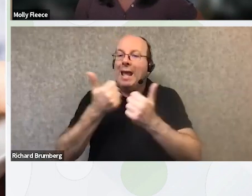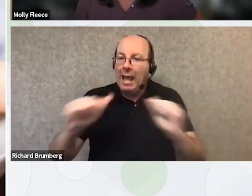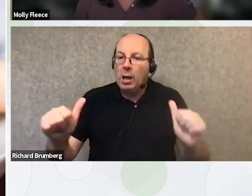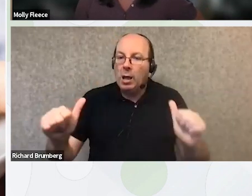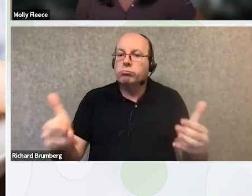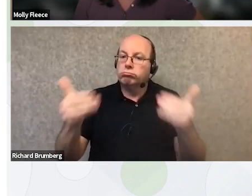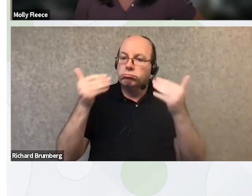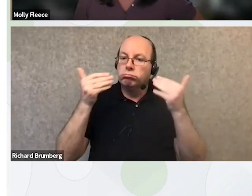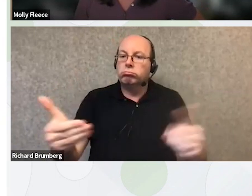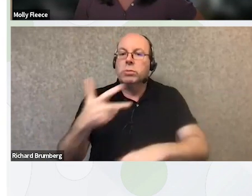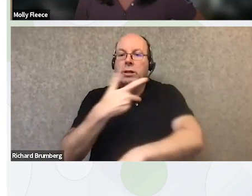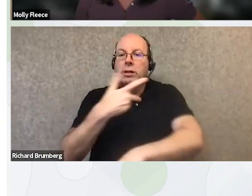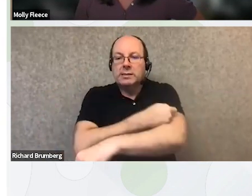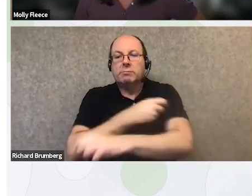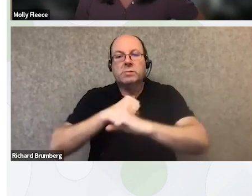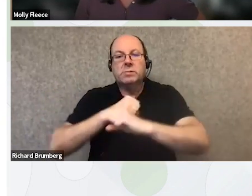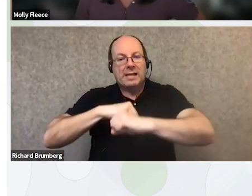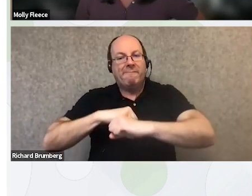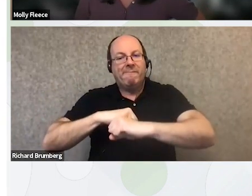safely.